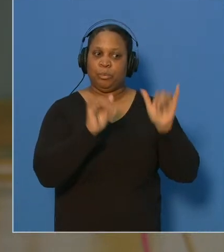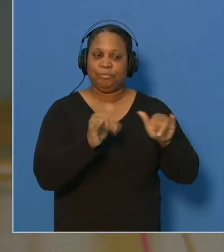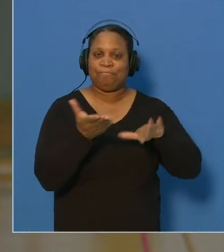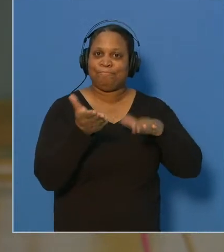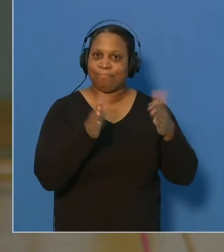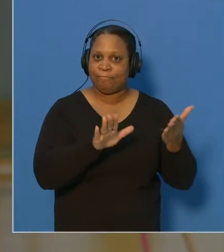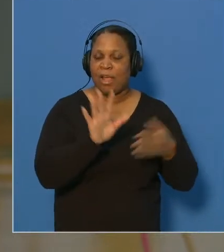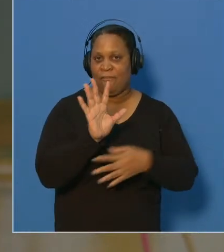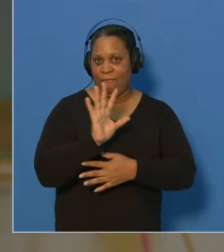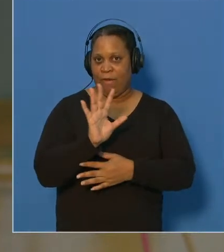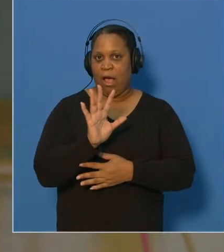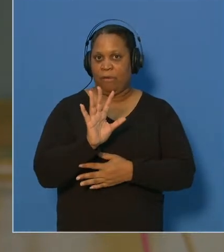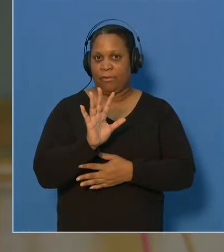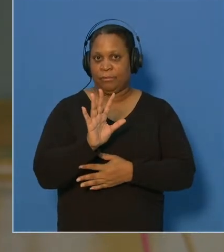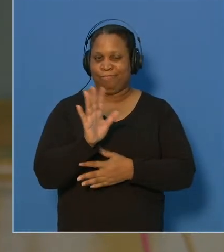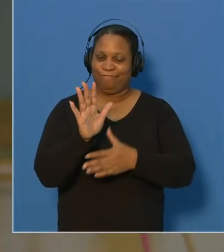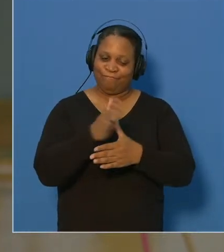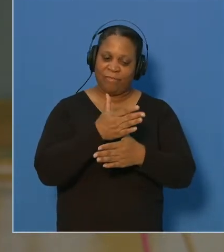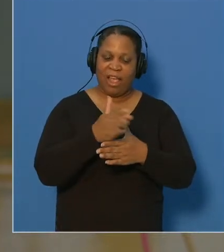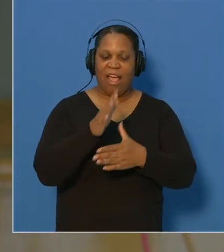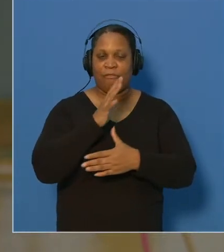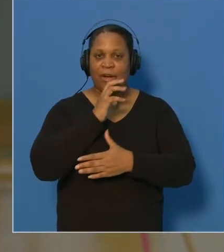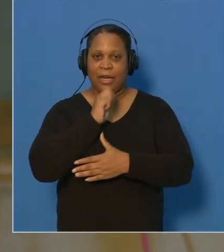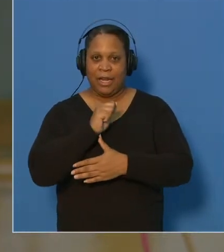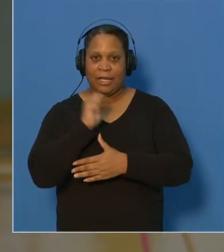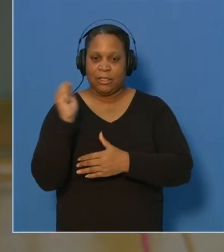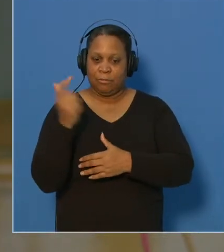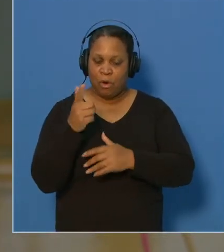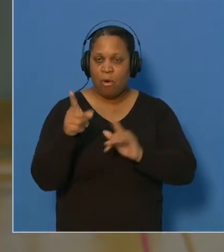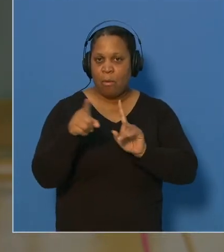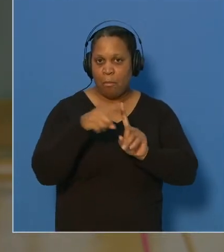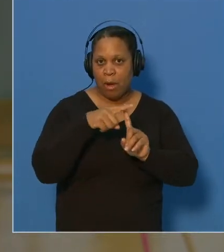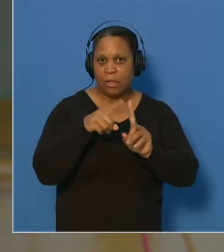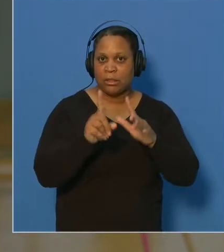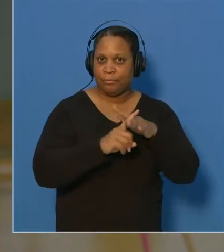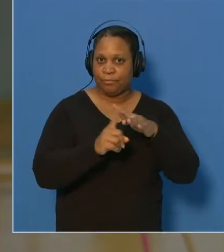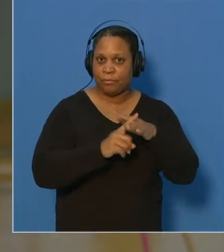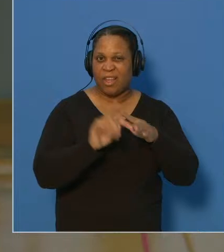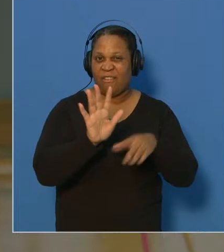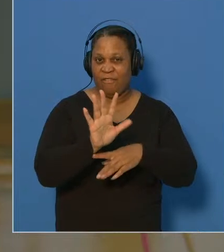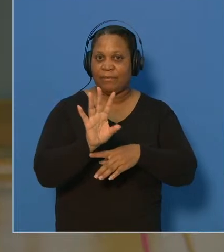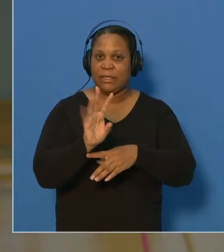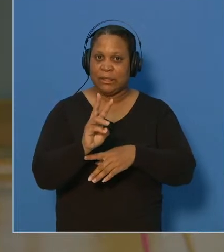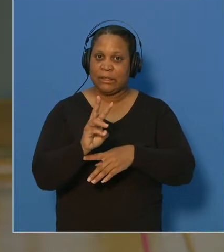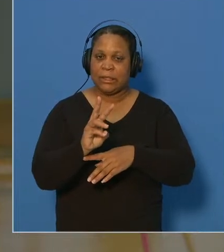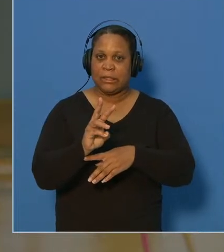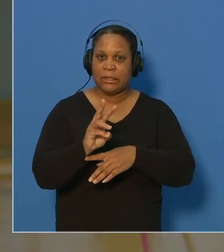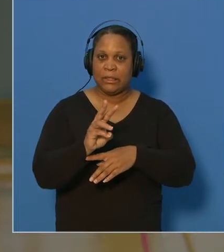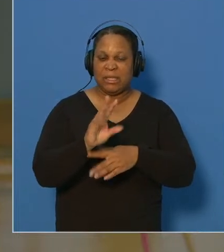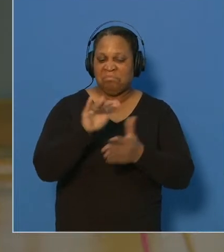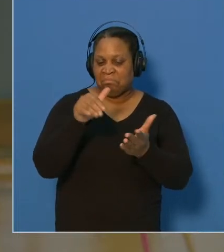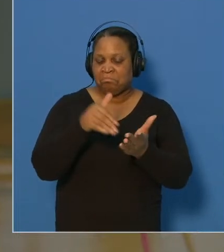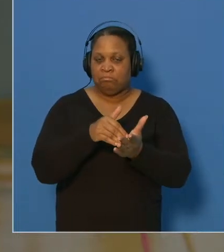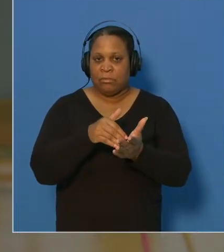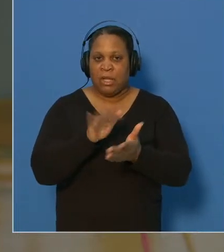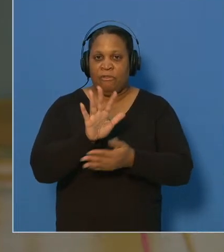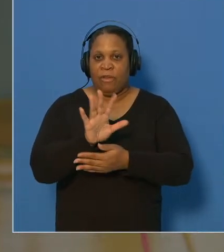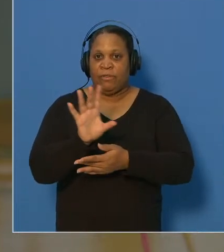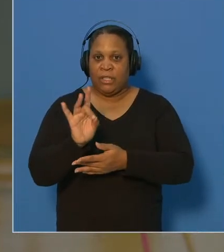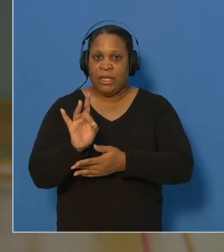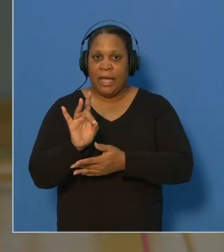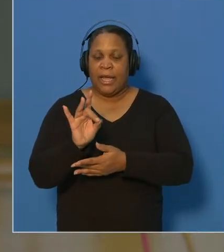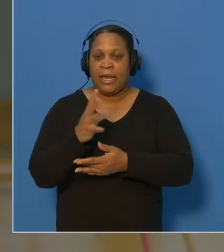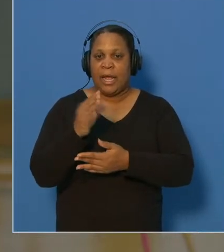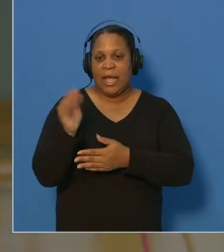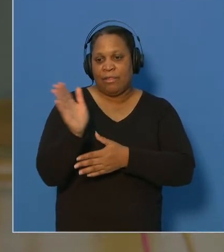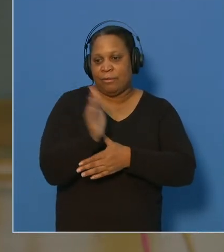5. The average age of all of the confirmed positive cases is 56. The median age is 58, and the